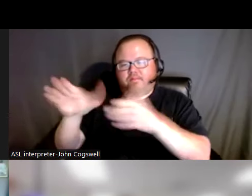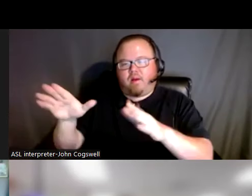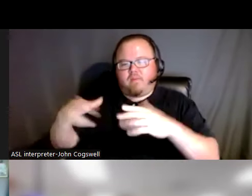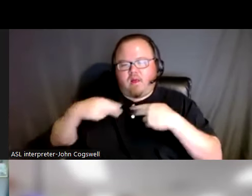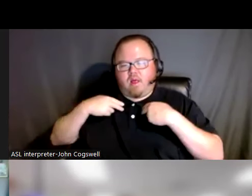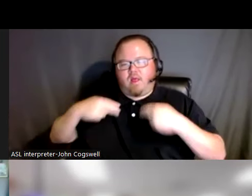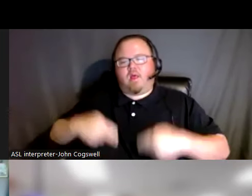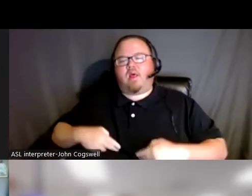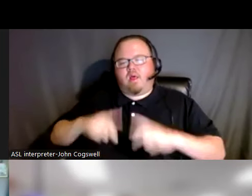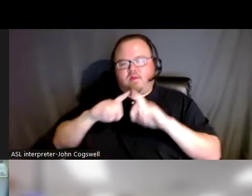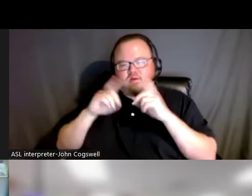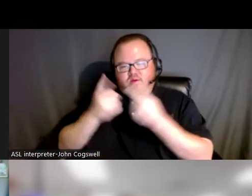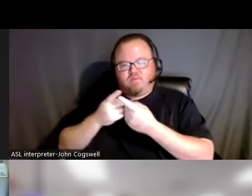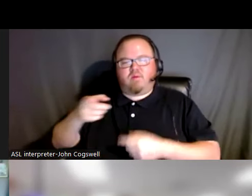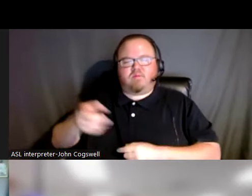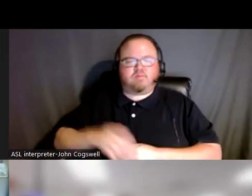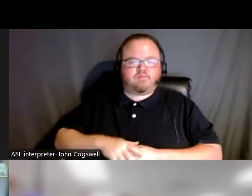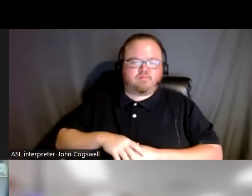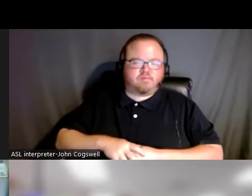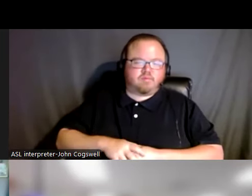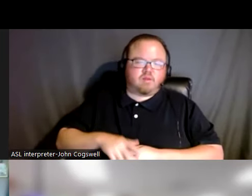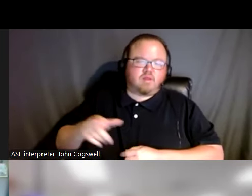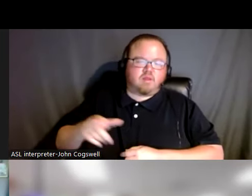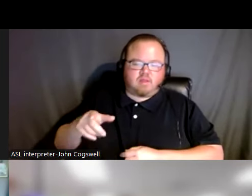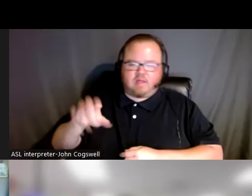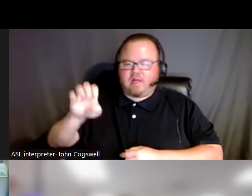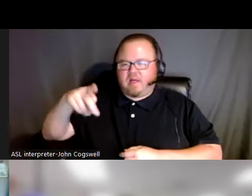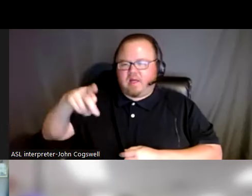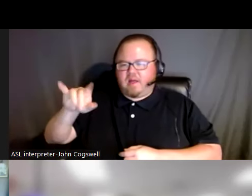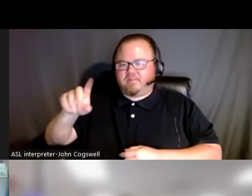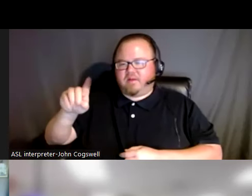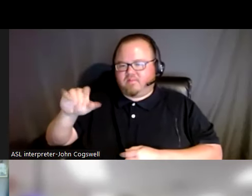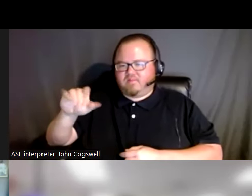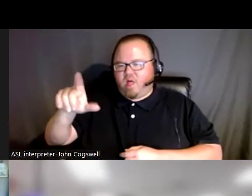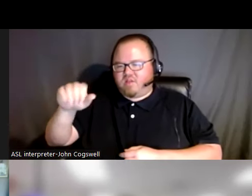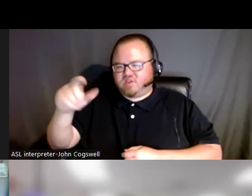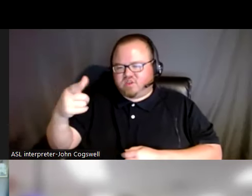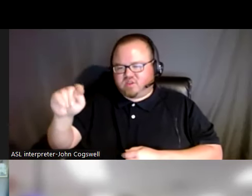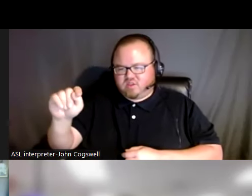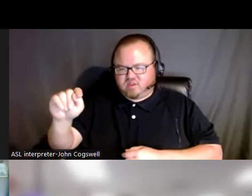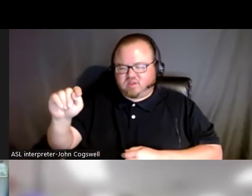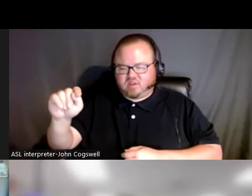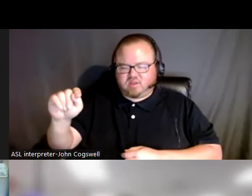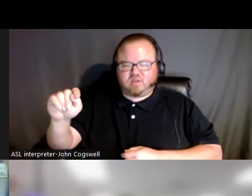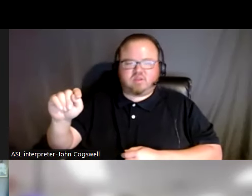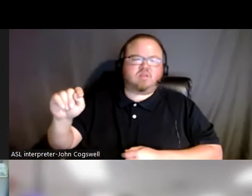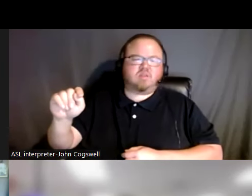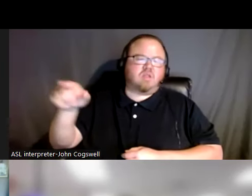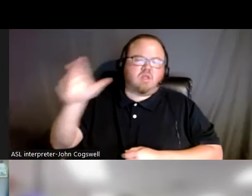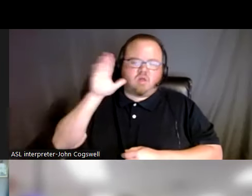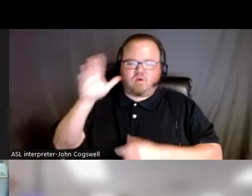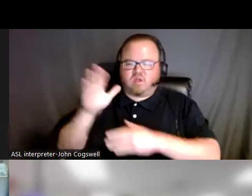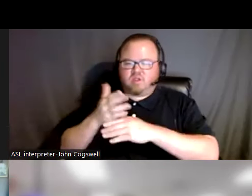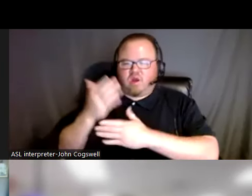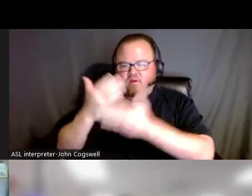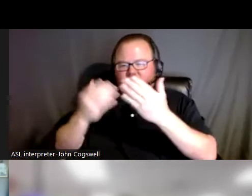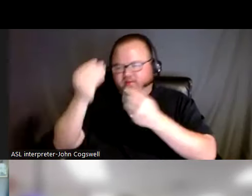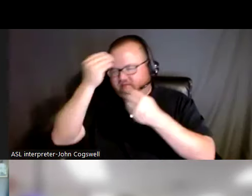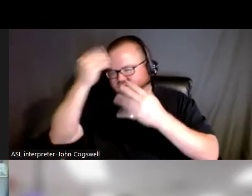Department. Jenny is an epidemiologist in the department, and she is going to be sharing some information